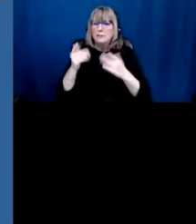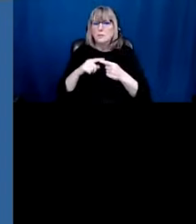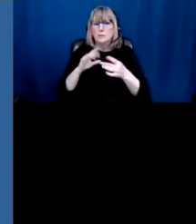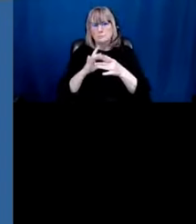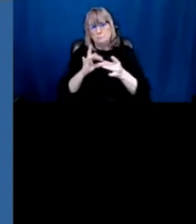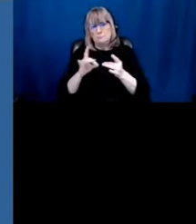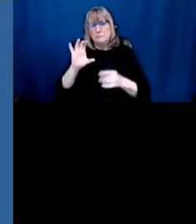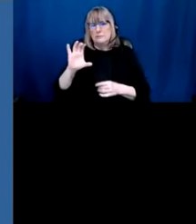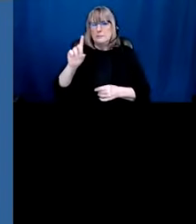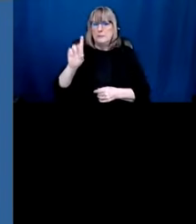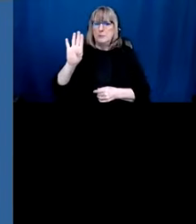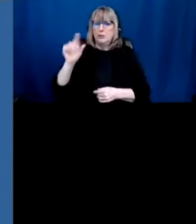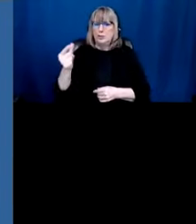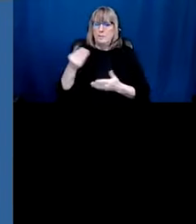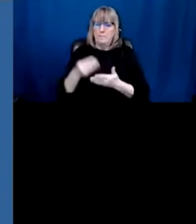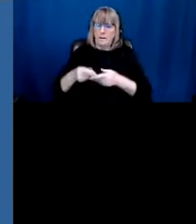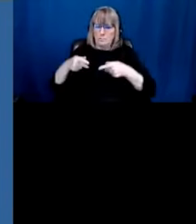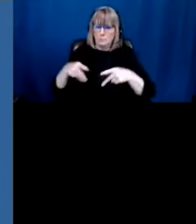trabajos.